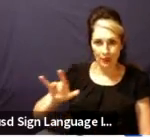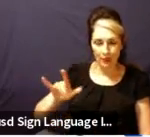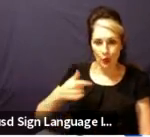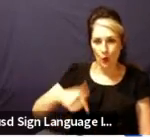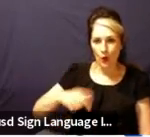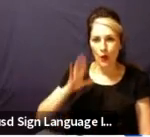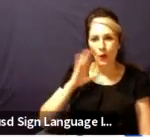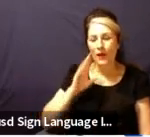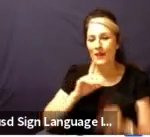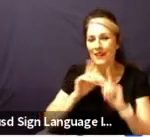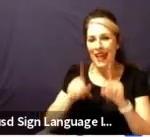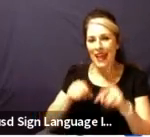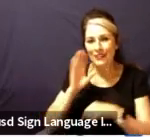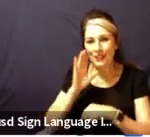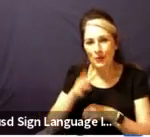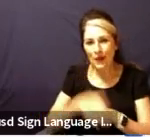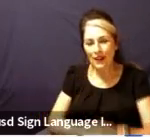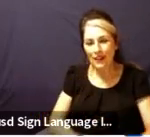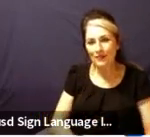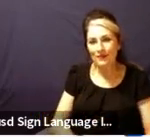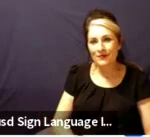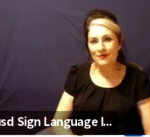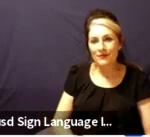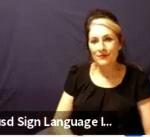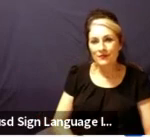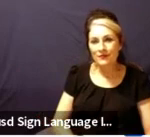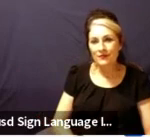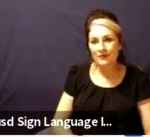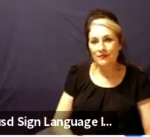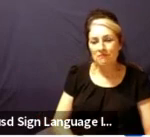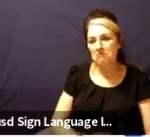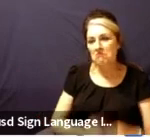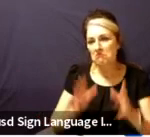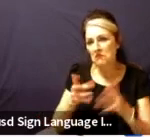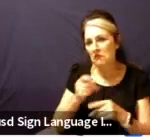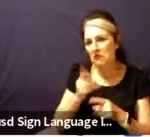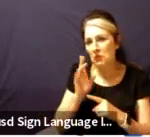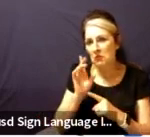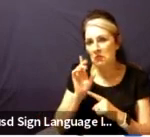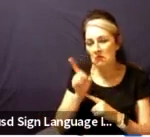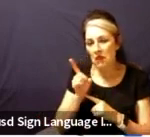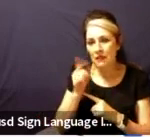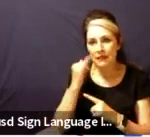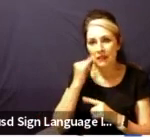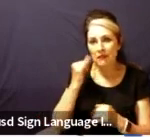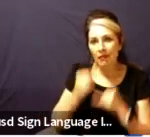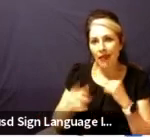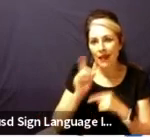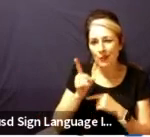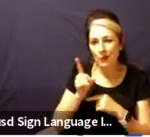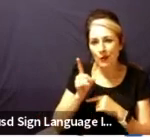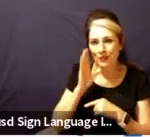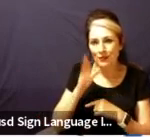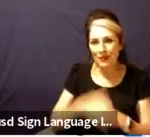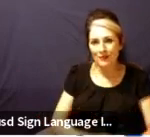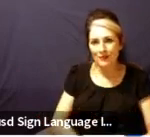those answered. So we'll leave just a couple more minutes if there are any last questions.